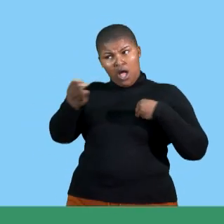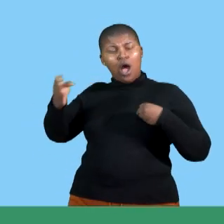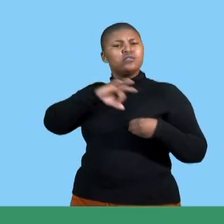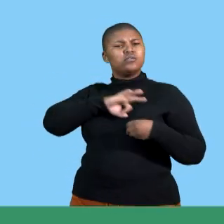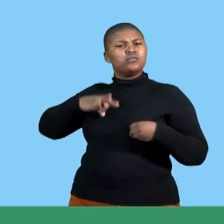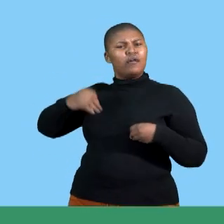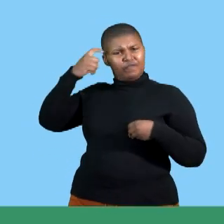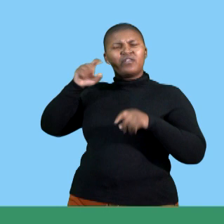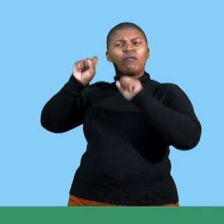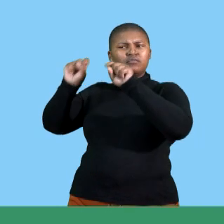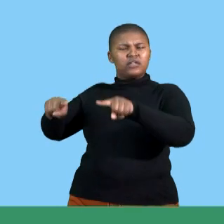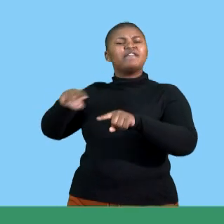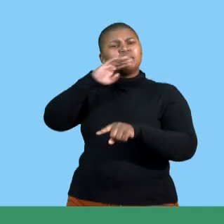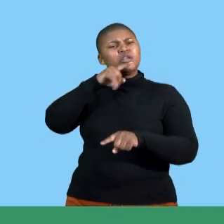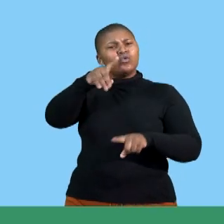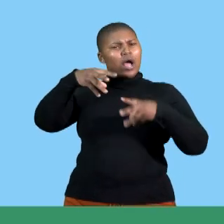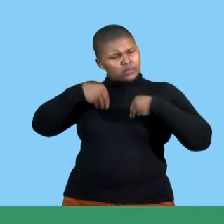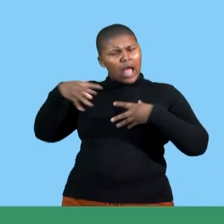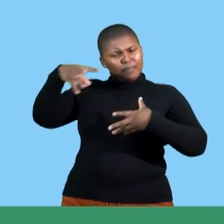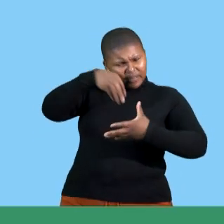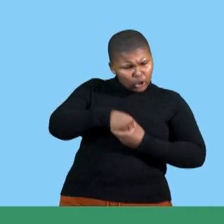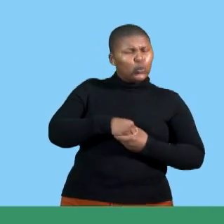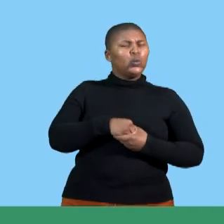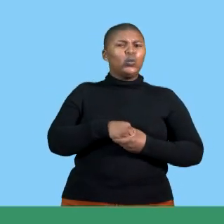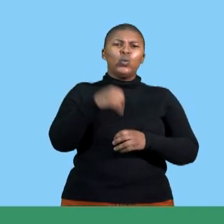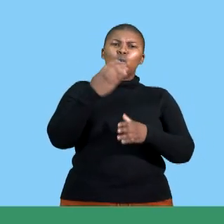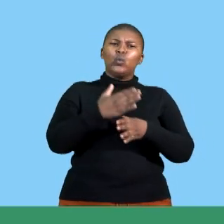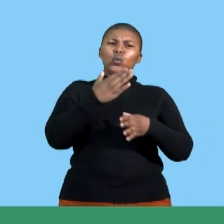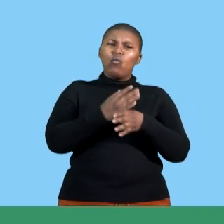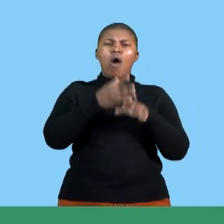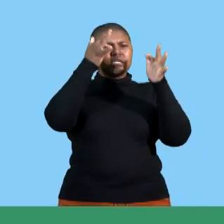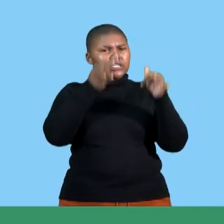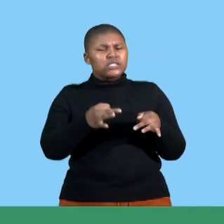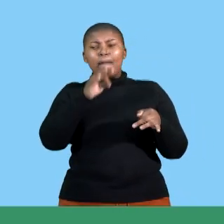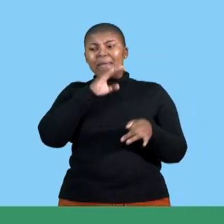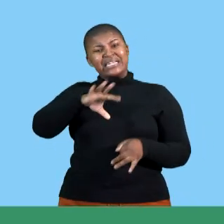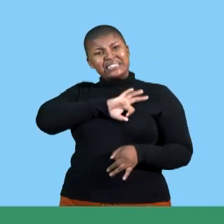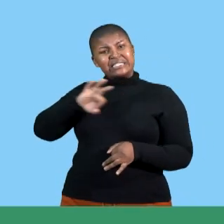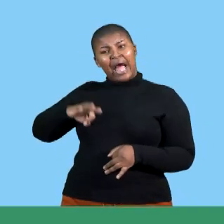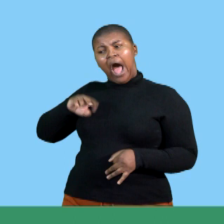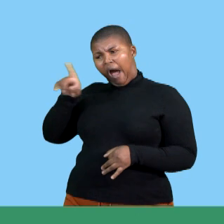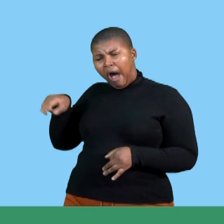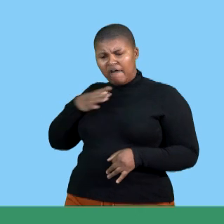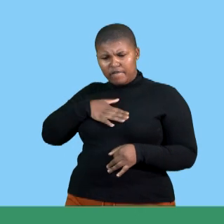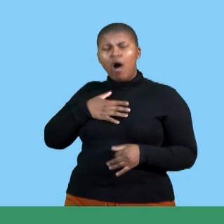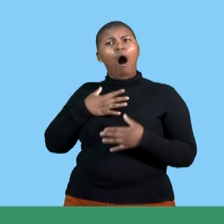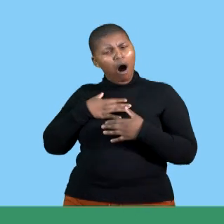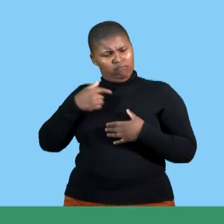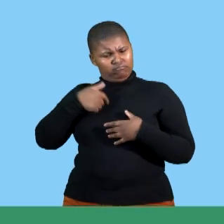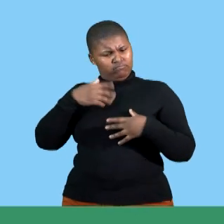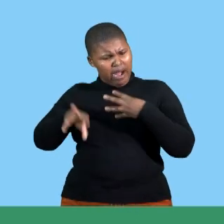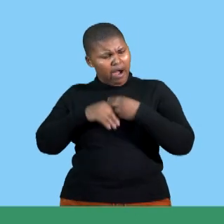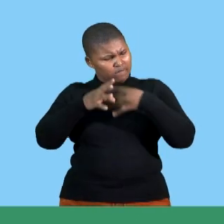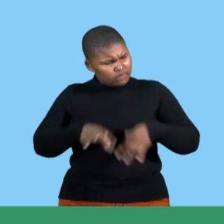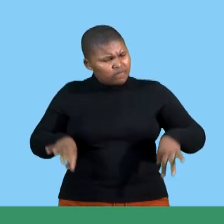themselves, you are including them, you are involving them in the workplace. So they feel part of this process, they feel part of